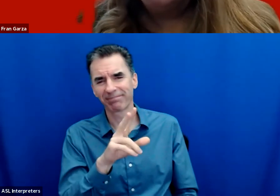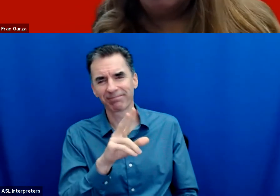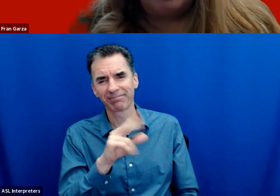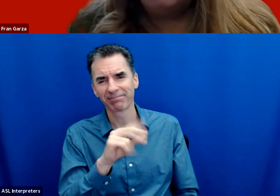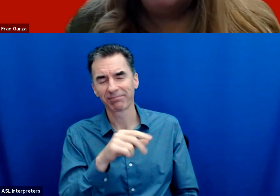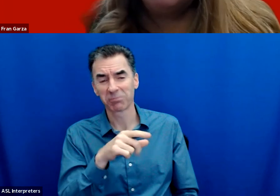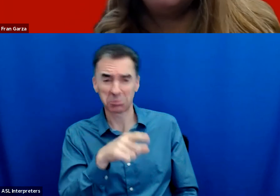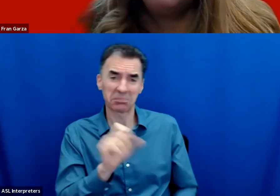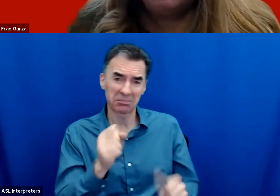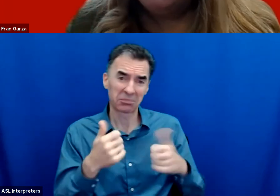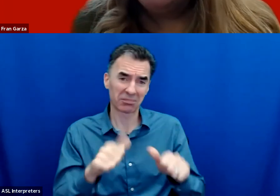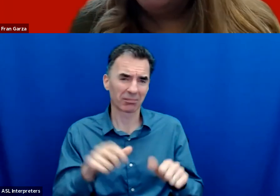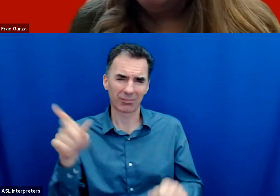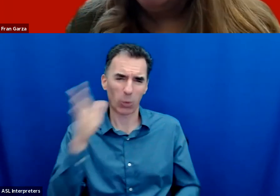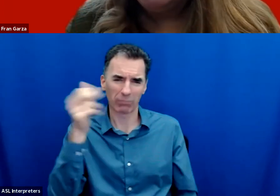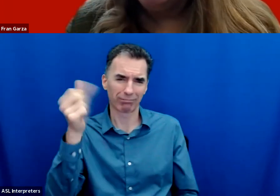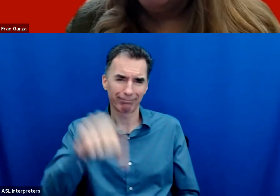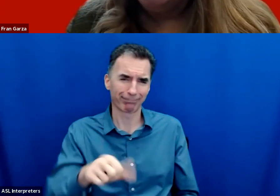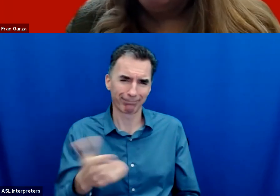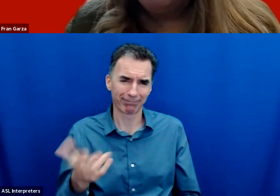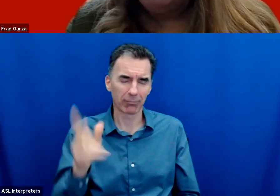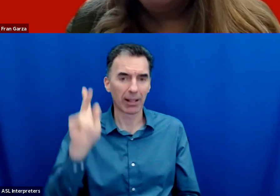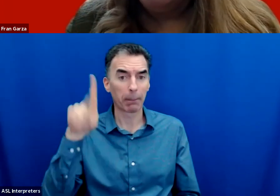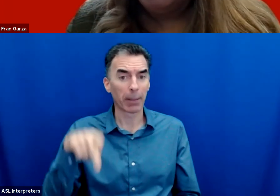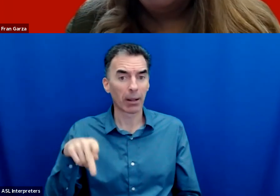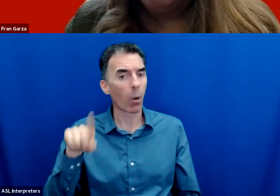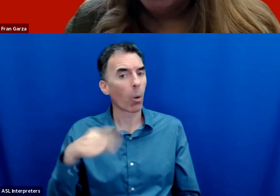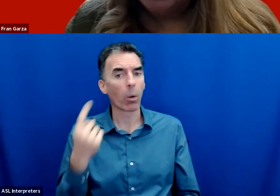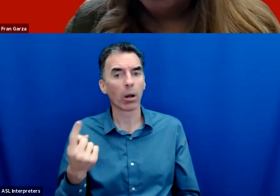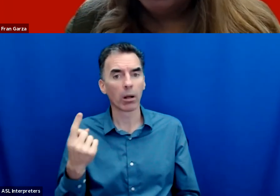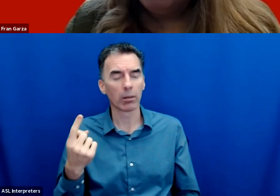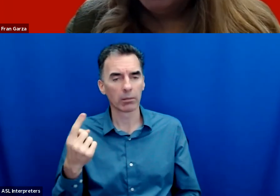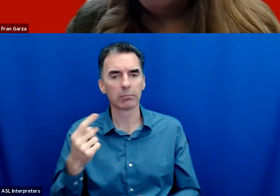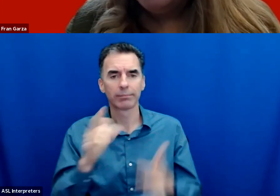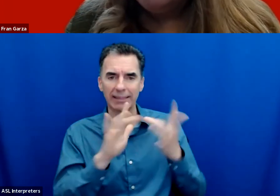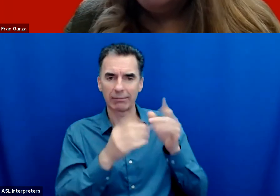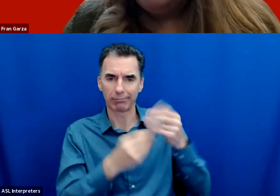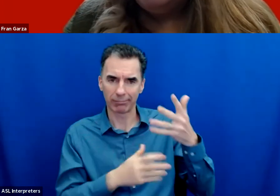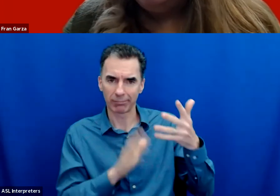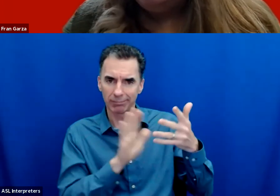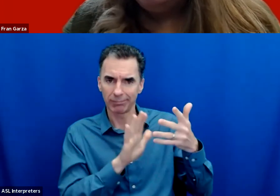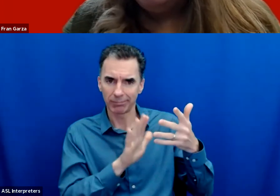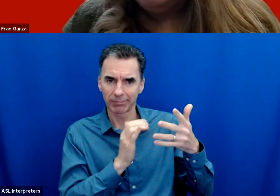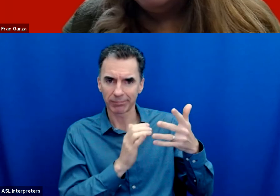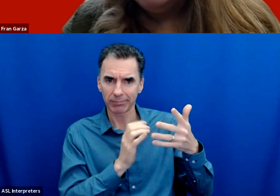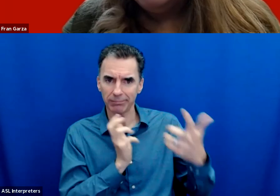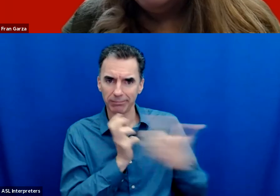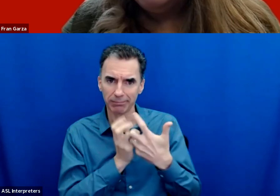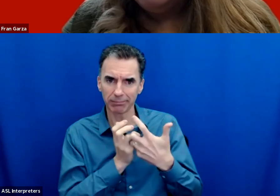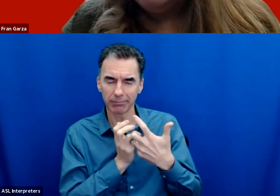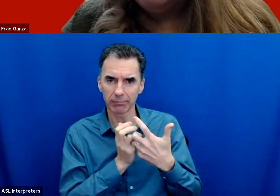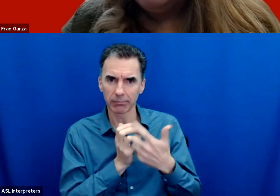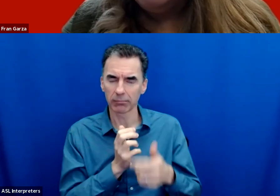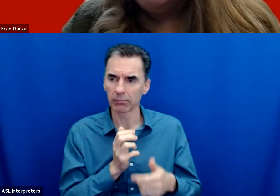mean, you can try, but they're gonna deny it. Kaiser will only pay in-house Kaiser claims. No, not